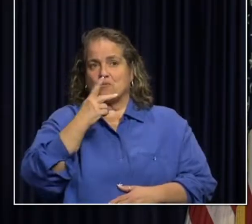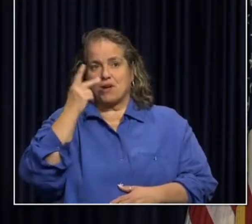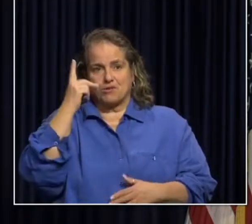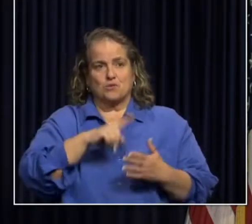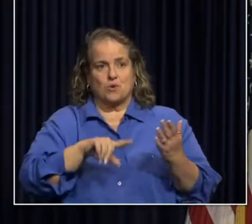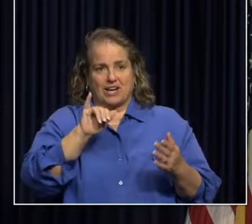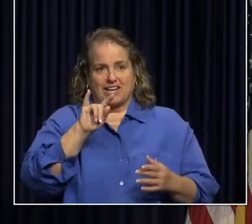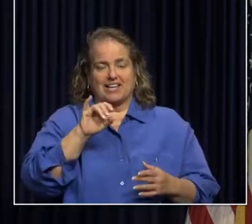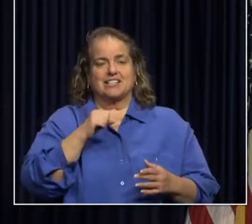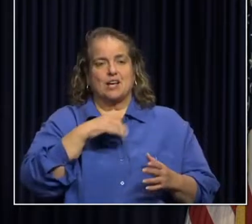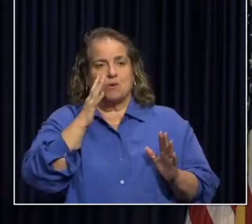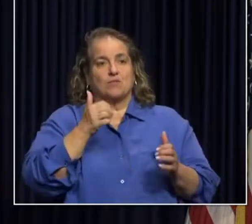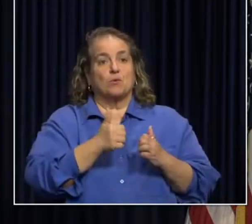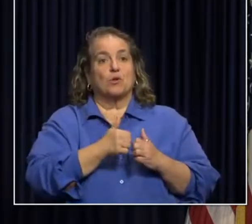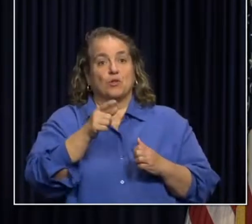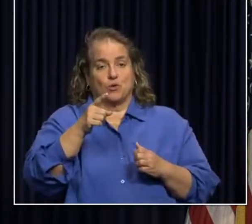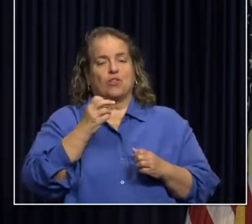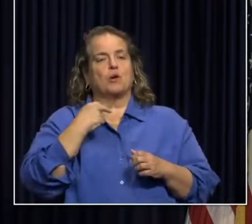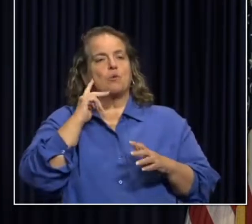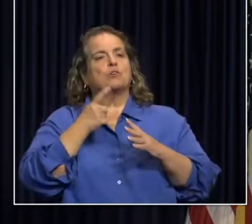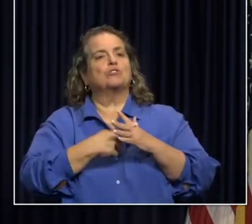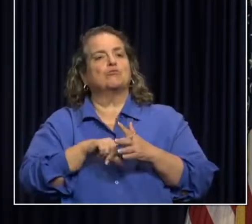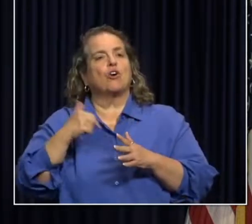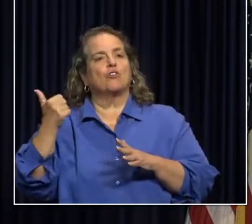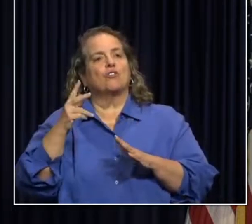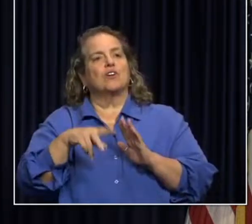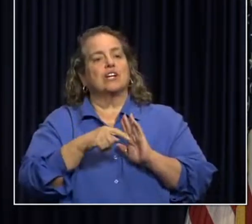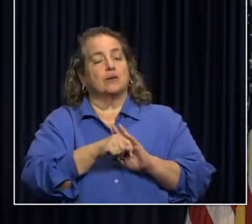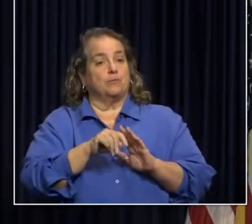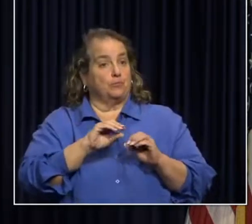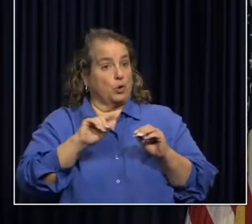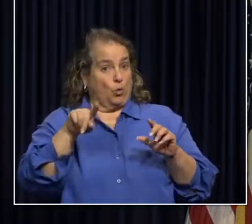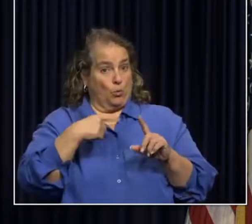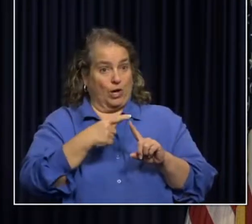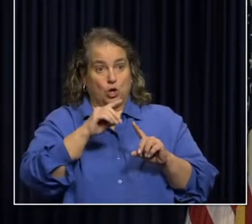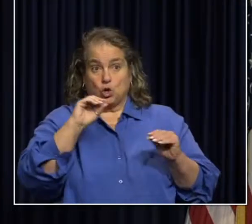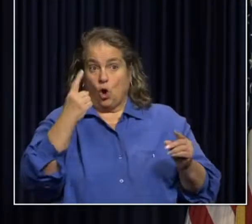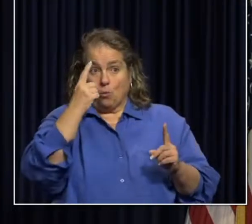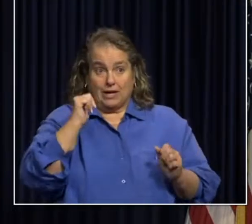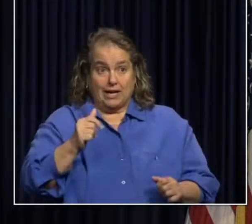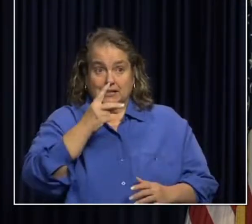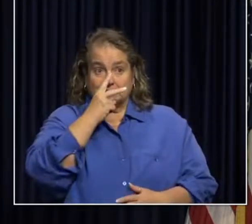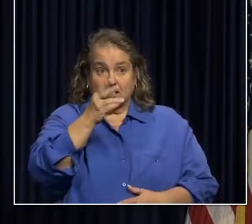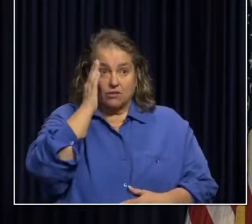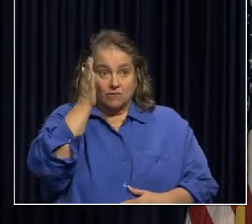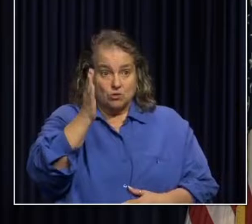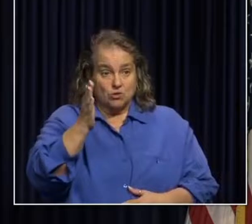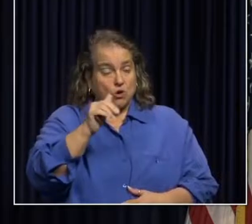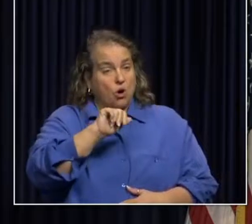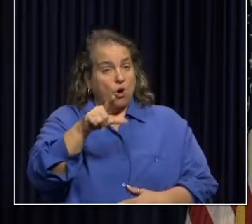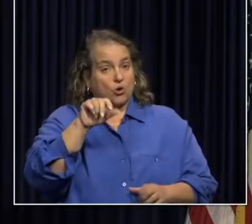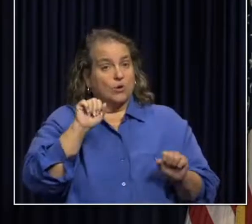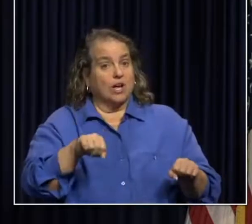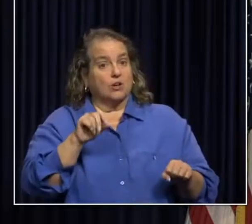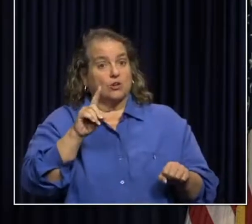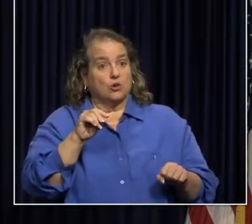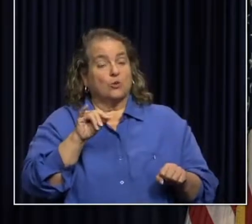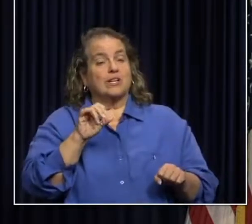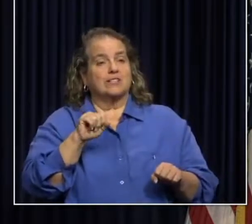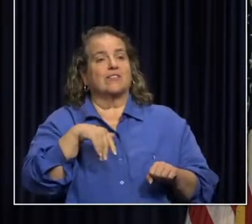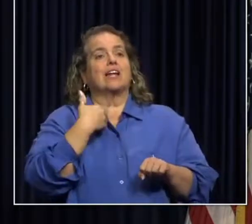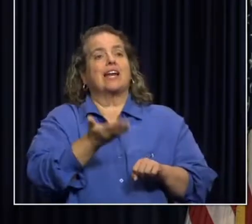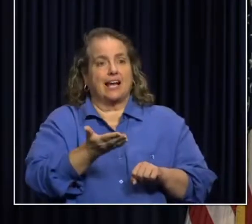I'm going to leave it with you, and we'll start the video. When no one can see the future, all you can do is the next right thing.